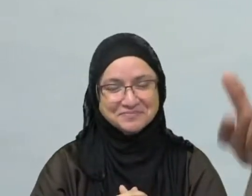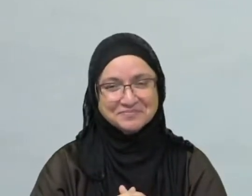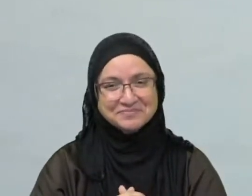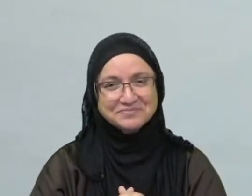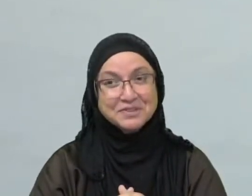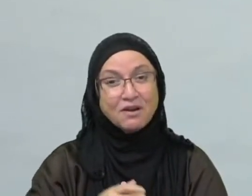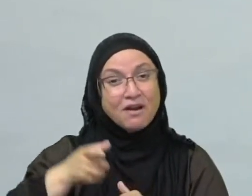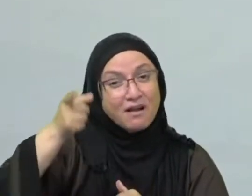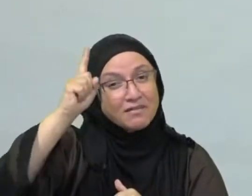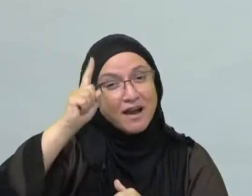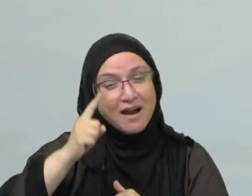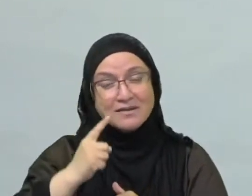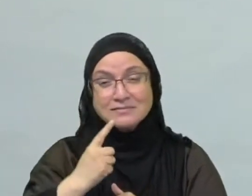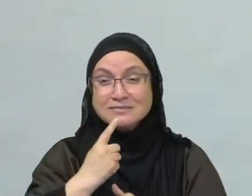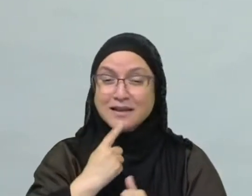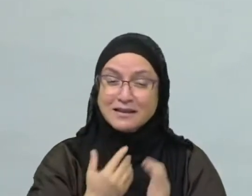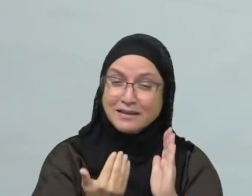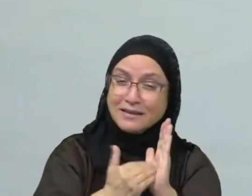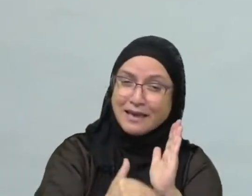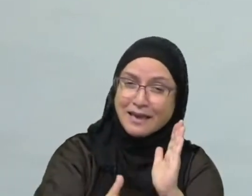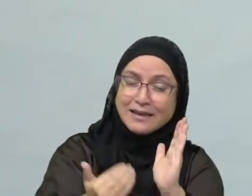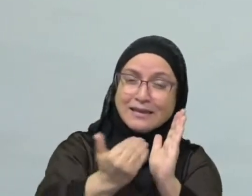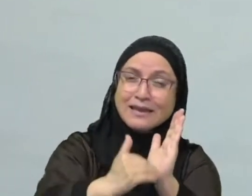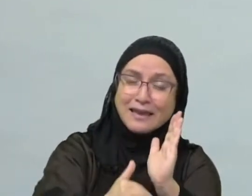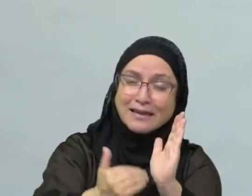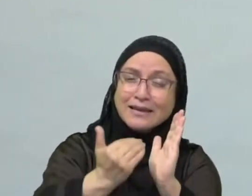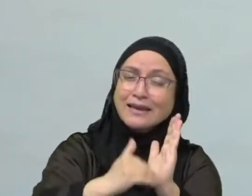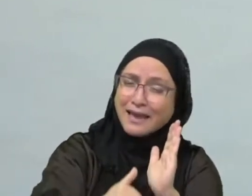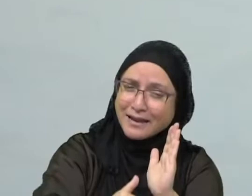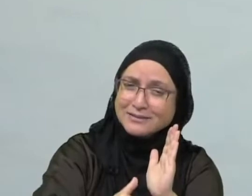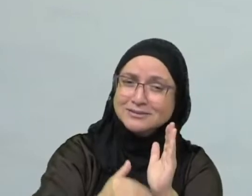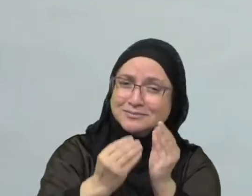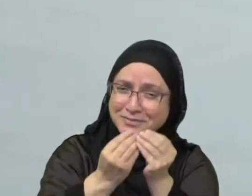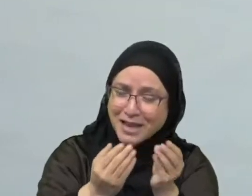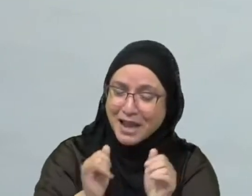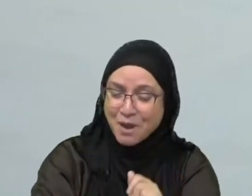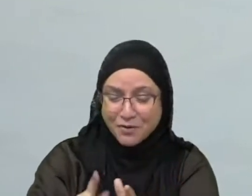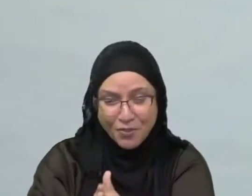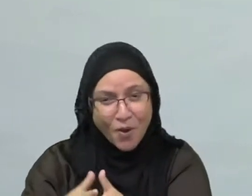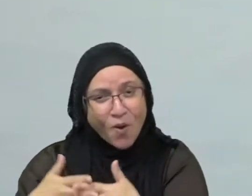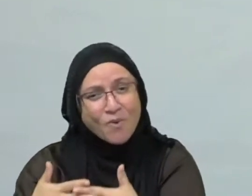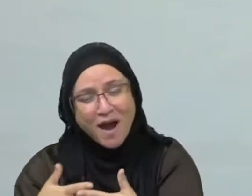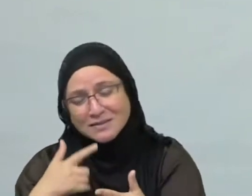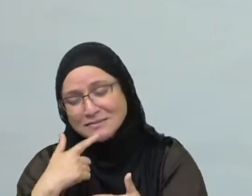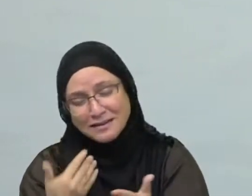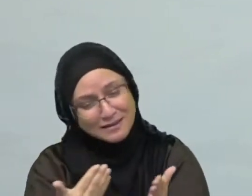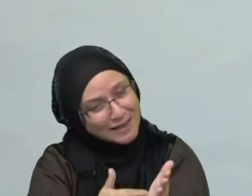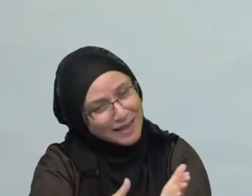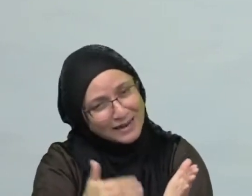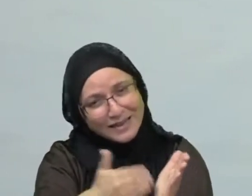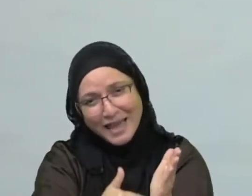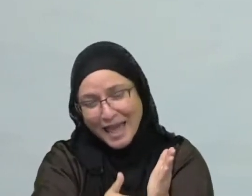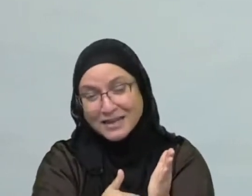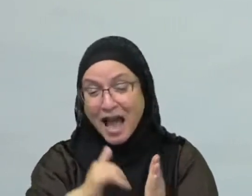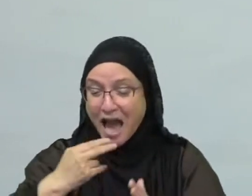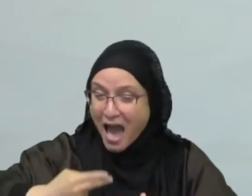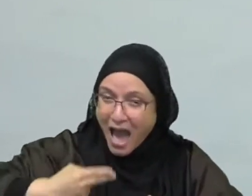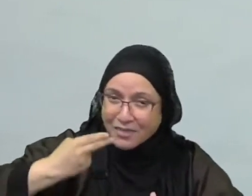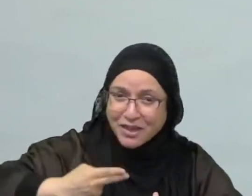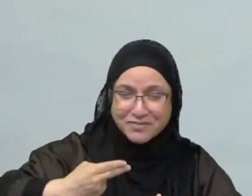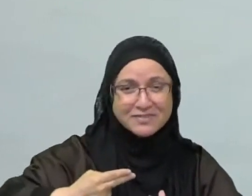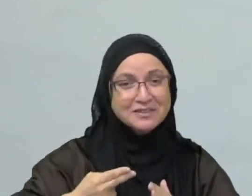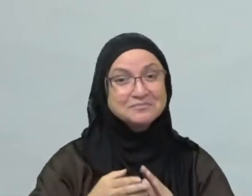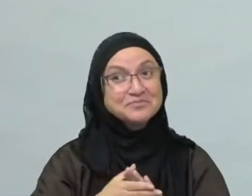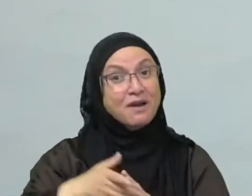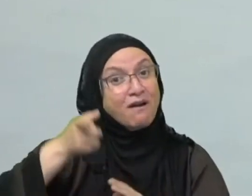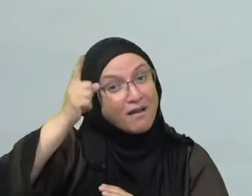it's not even injustice. It's when you're at the end of a sickness. It's when it's over.